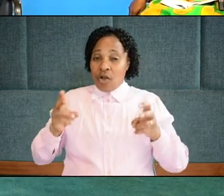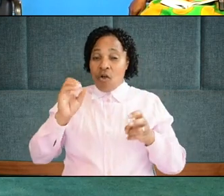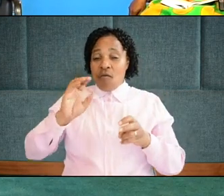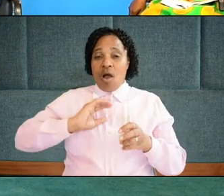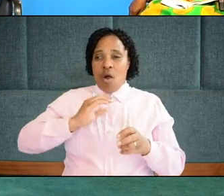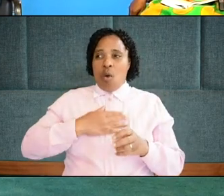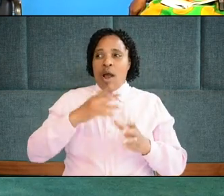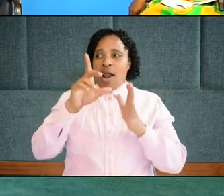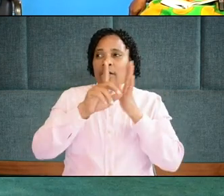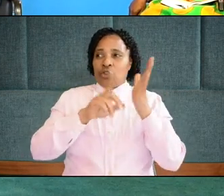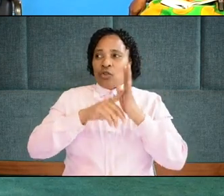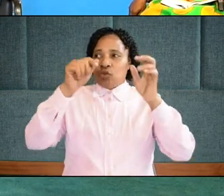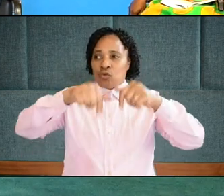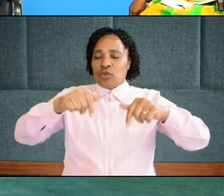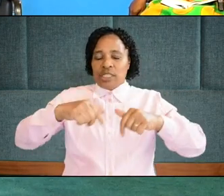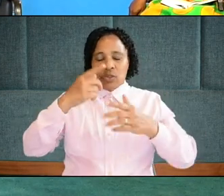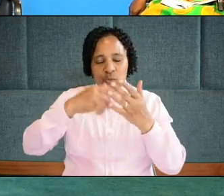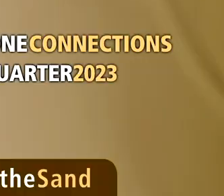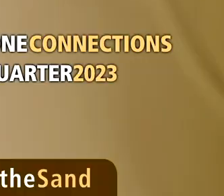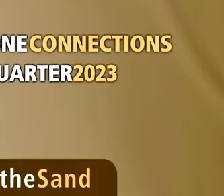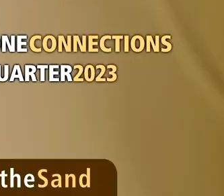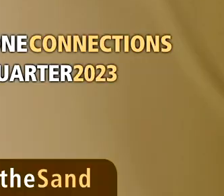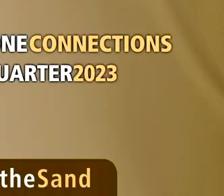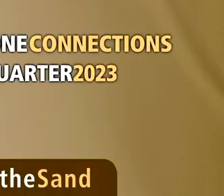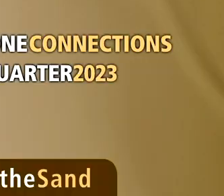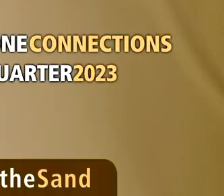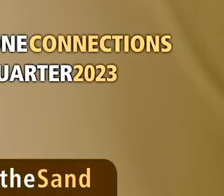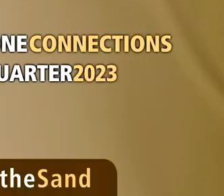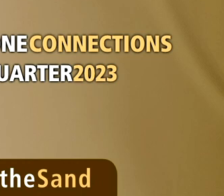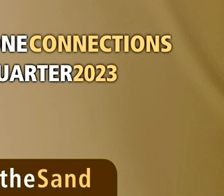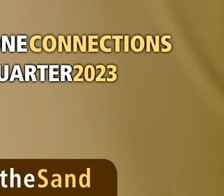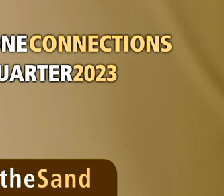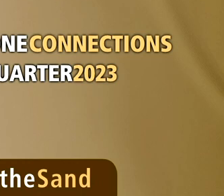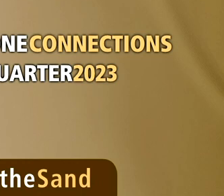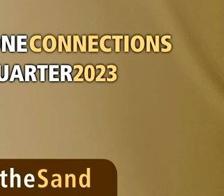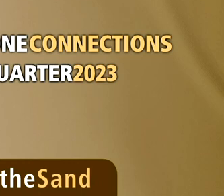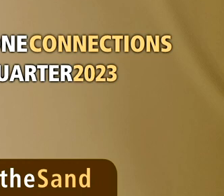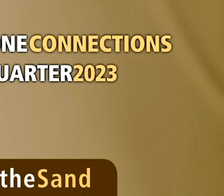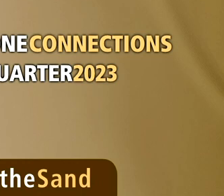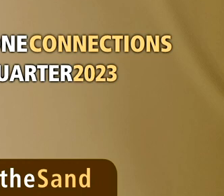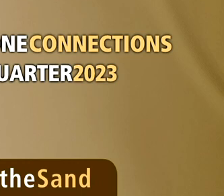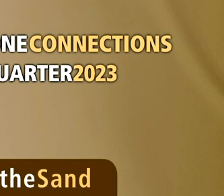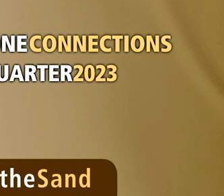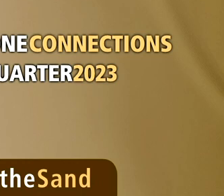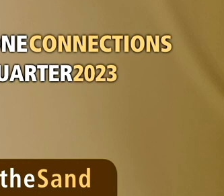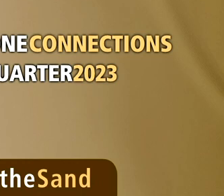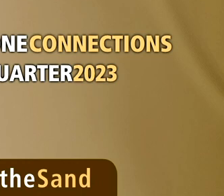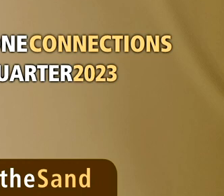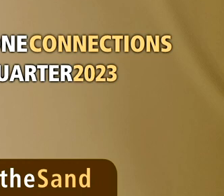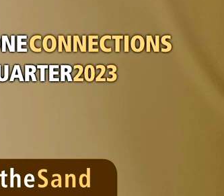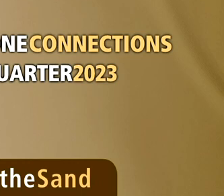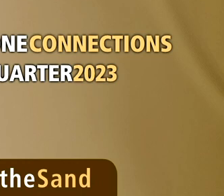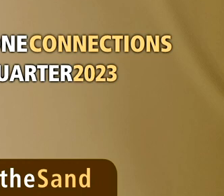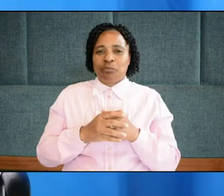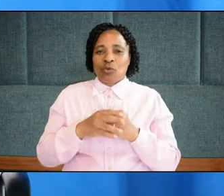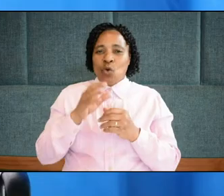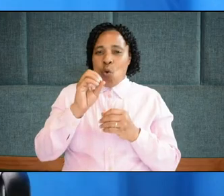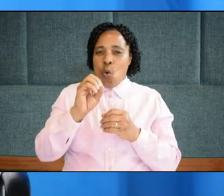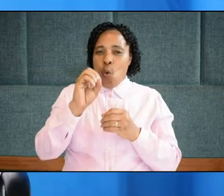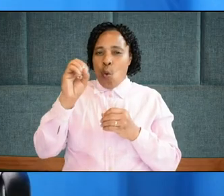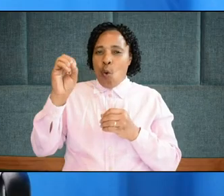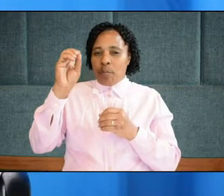our lesson today is Oops, and no one has dropped anything. That's the actual title of our